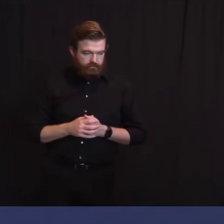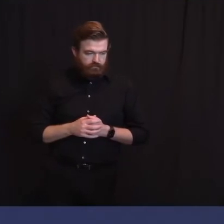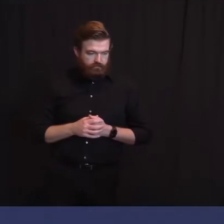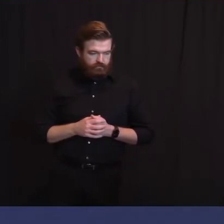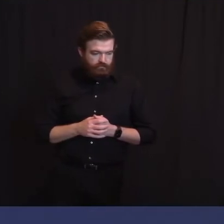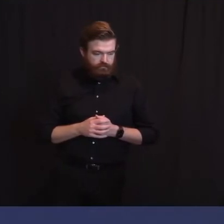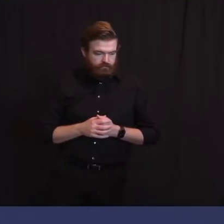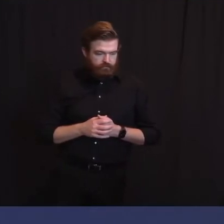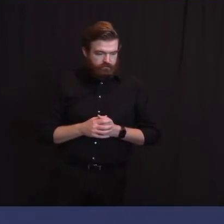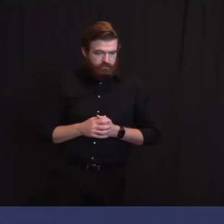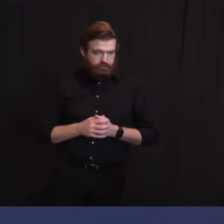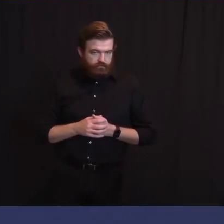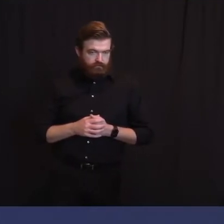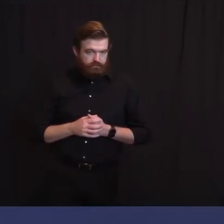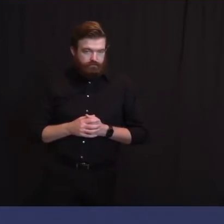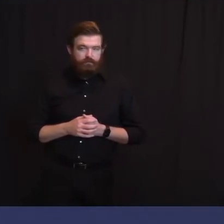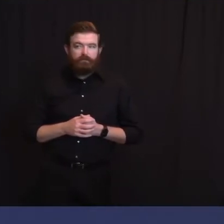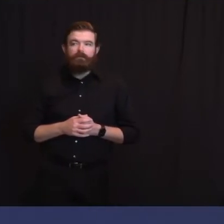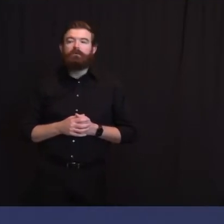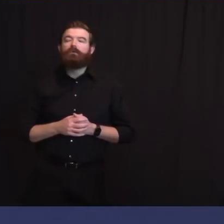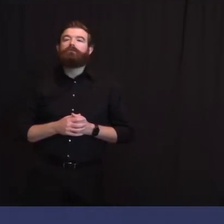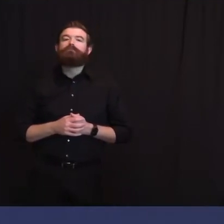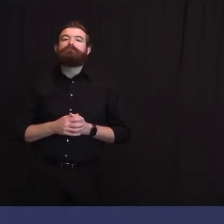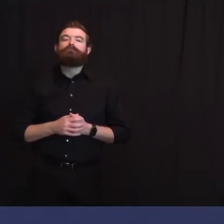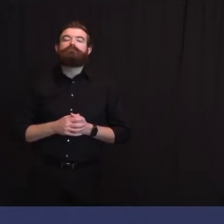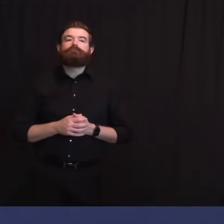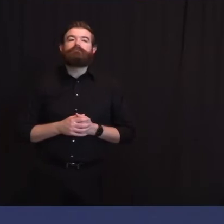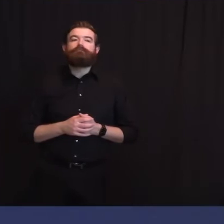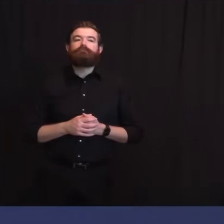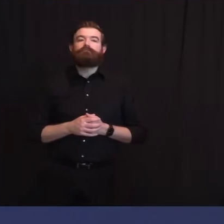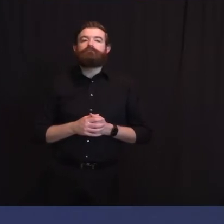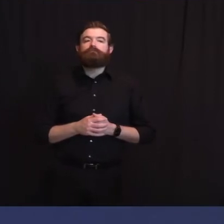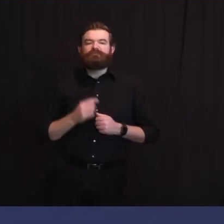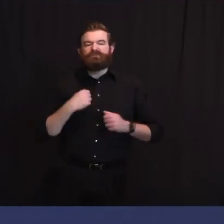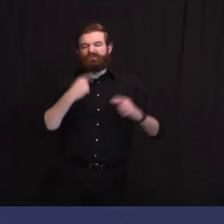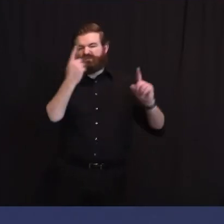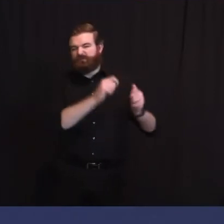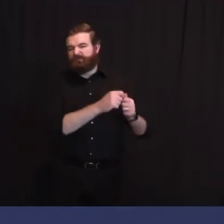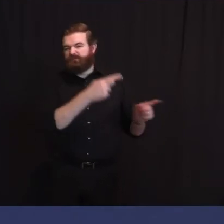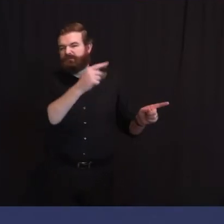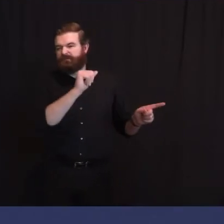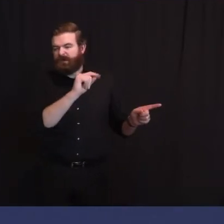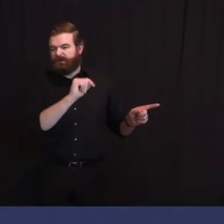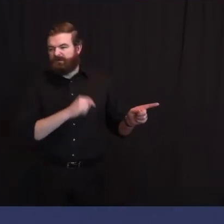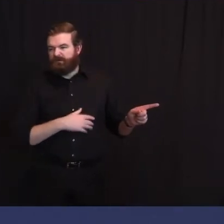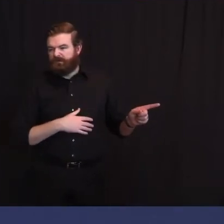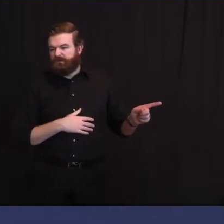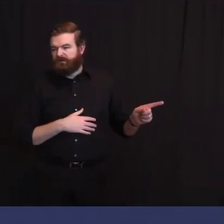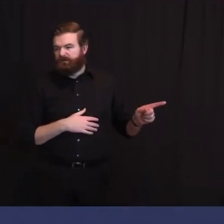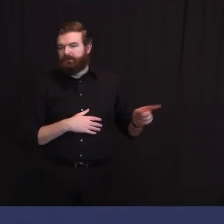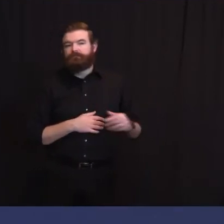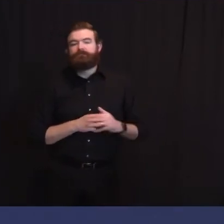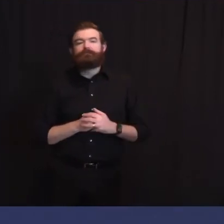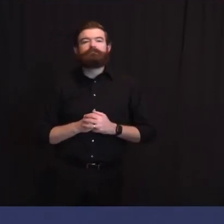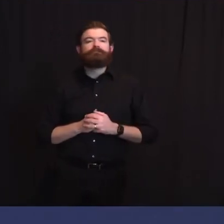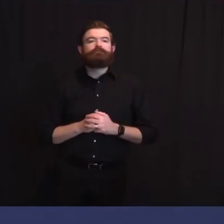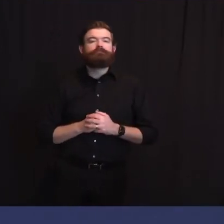that, I endorse everything Pat said. The issue for us right now is not that we need more